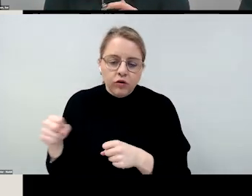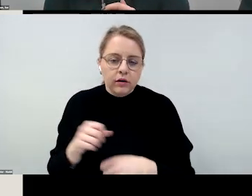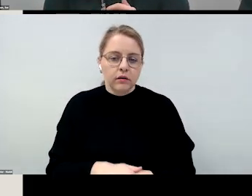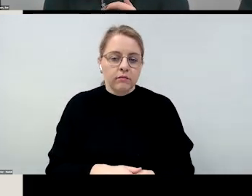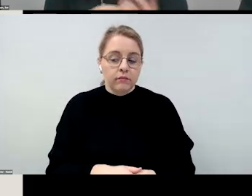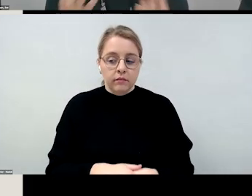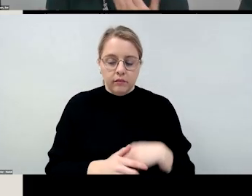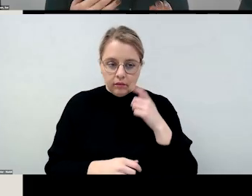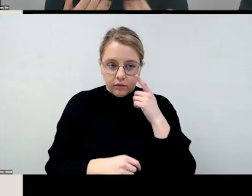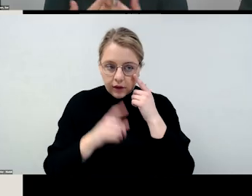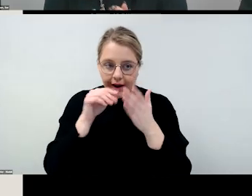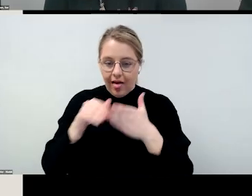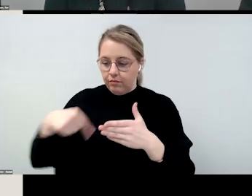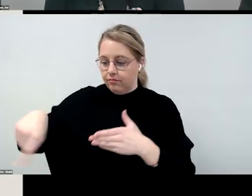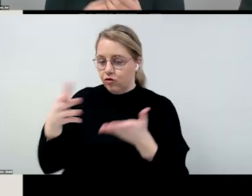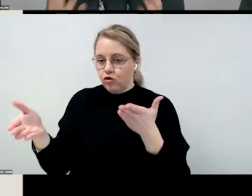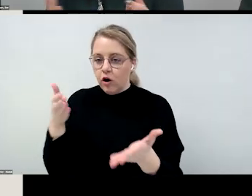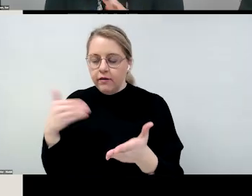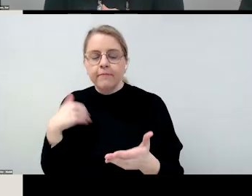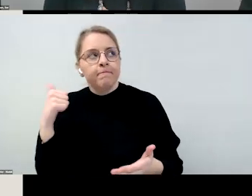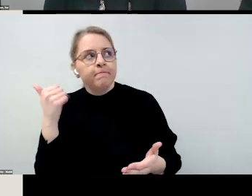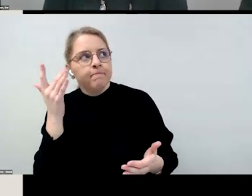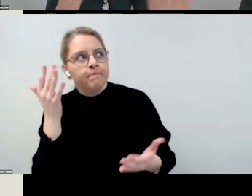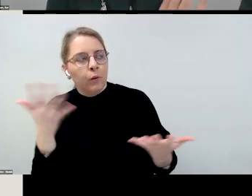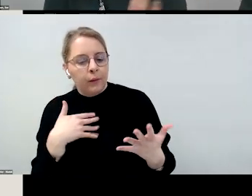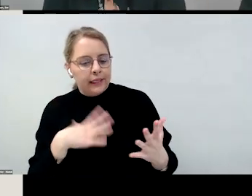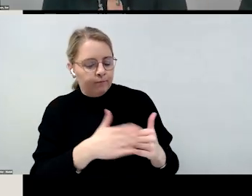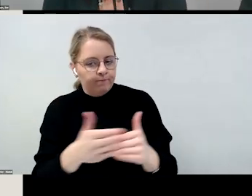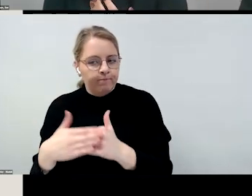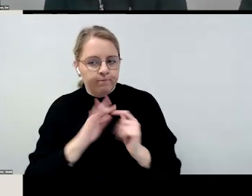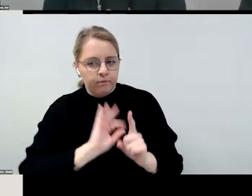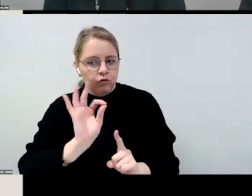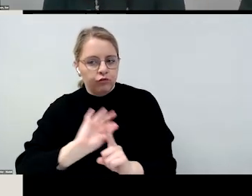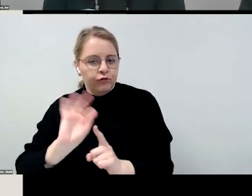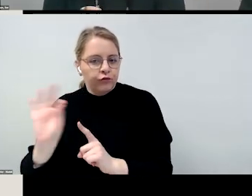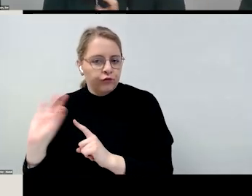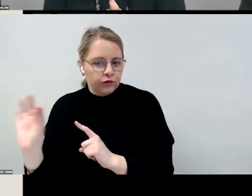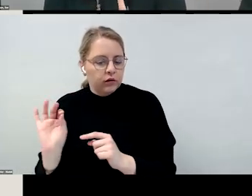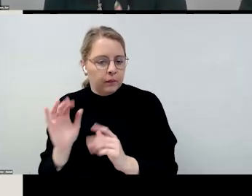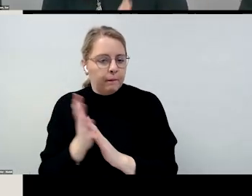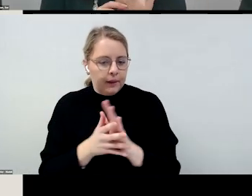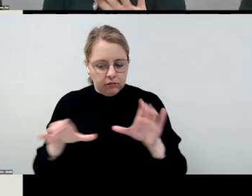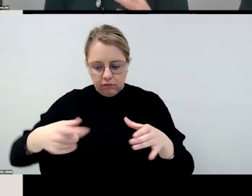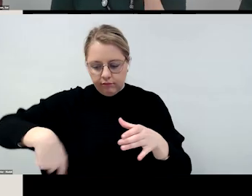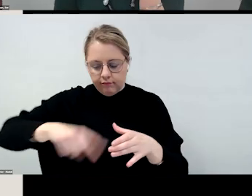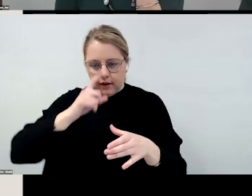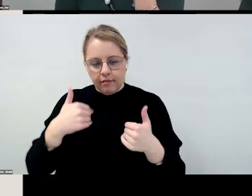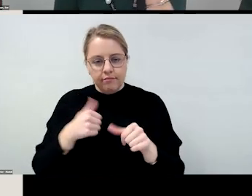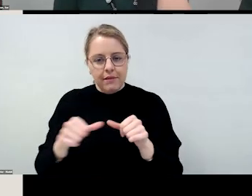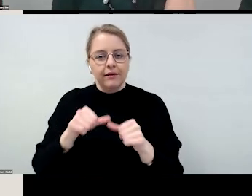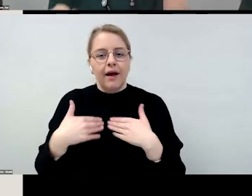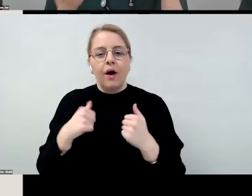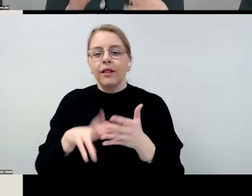on their practice and think about areas where they might want to improve or undertake a project in building health literacy. Something